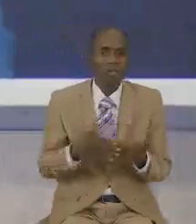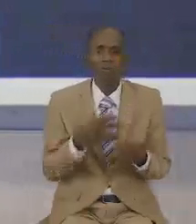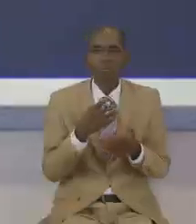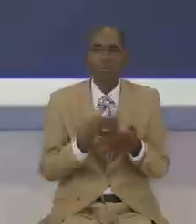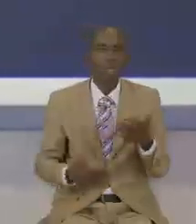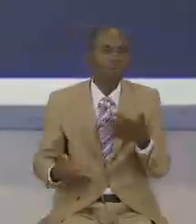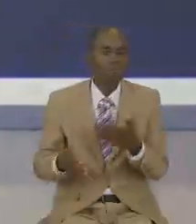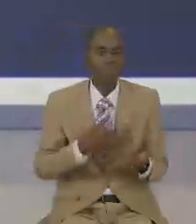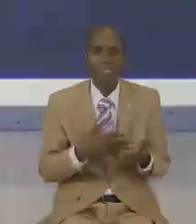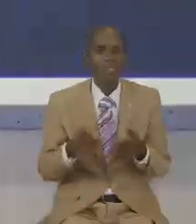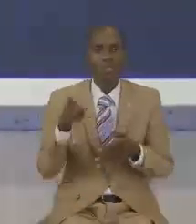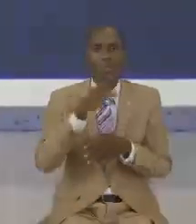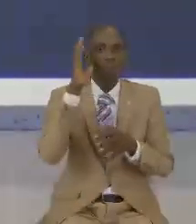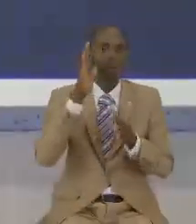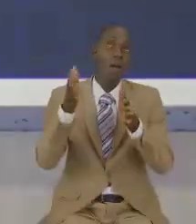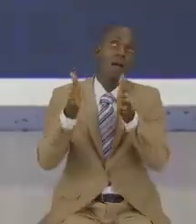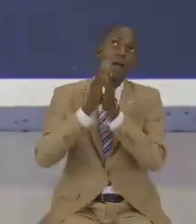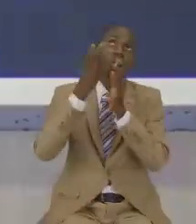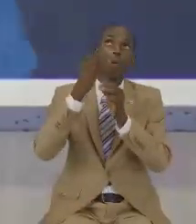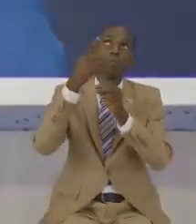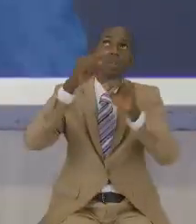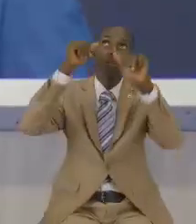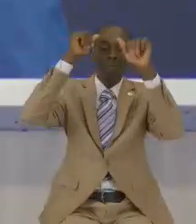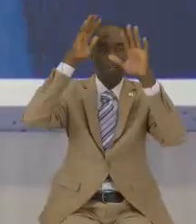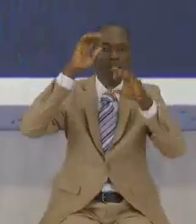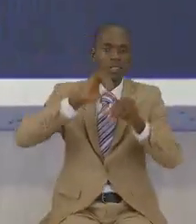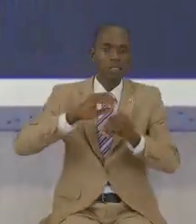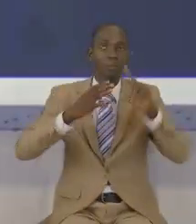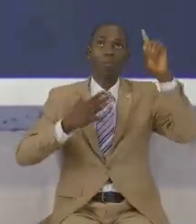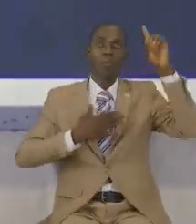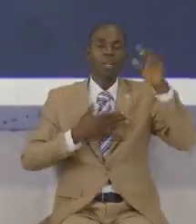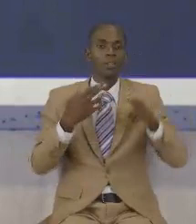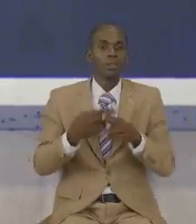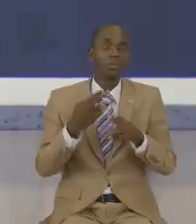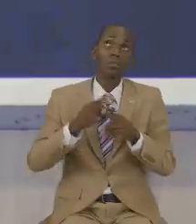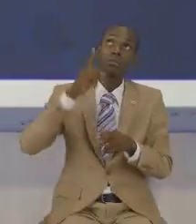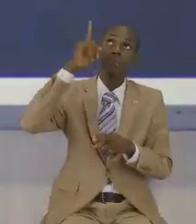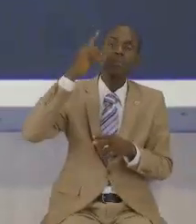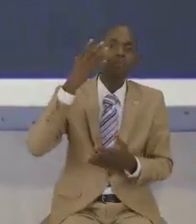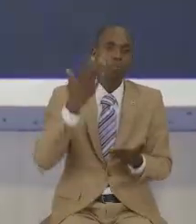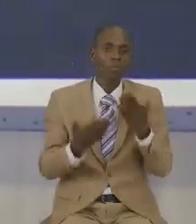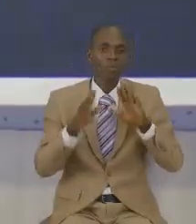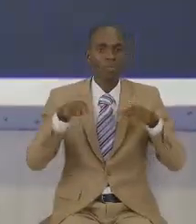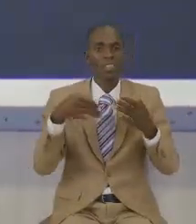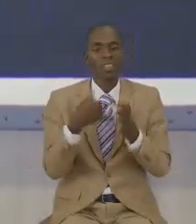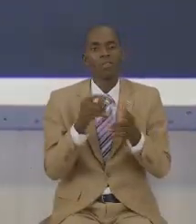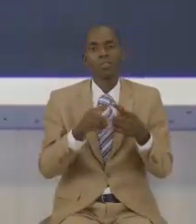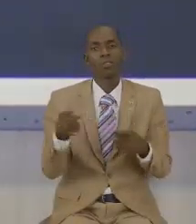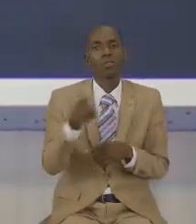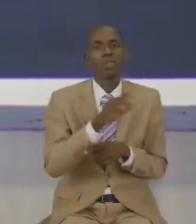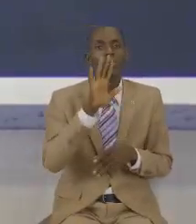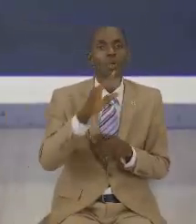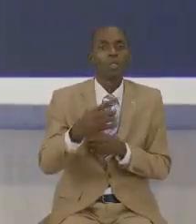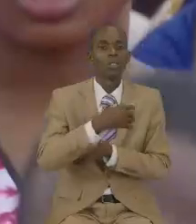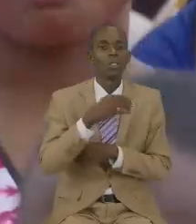whatsoever ye shall ask of the Father in my name, he may give it you. Your day